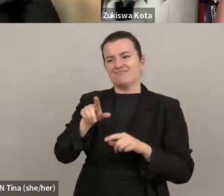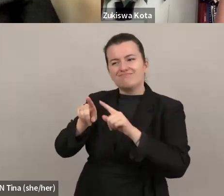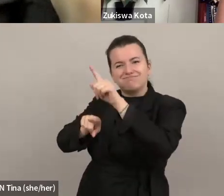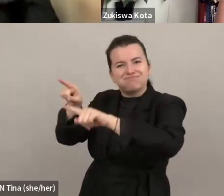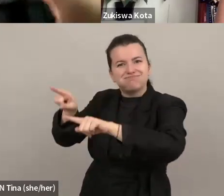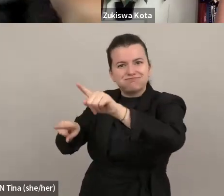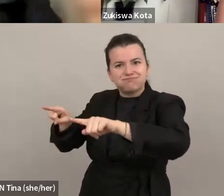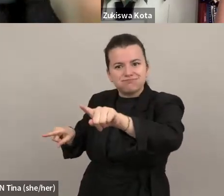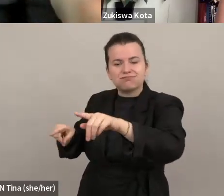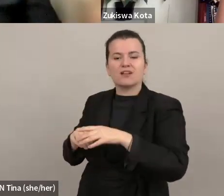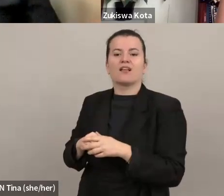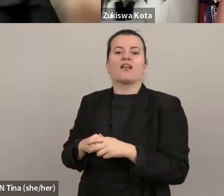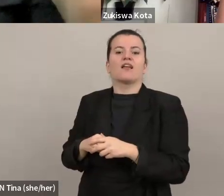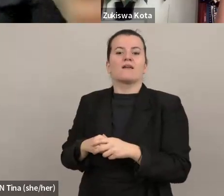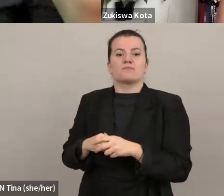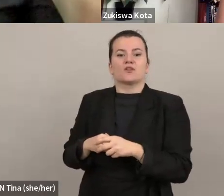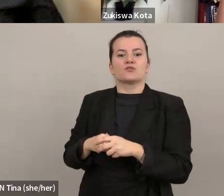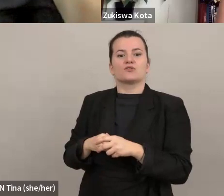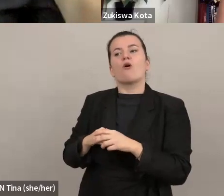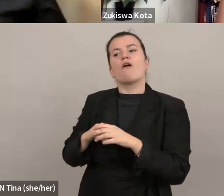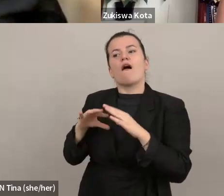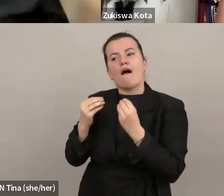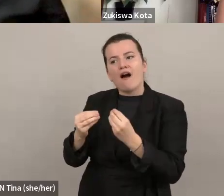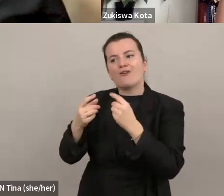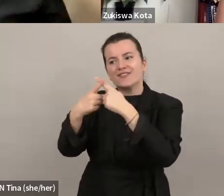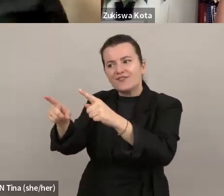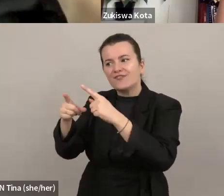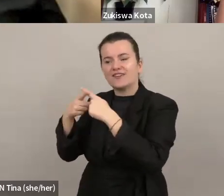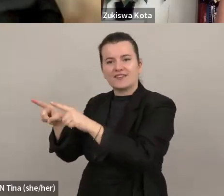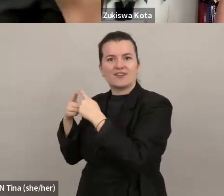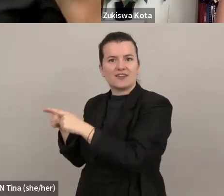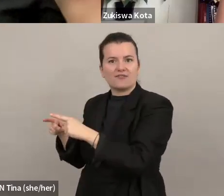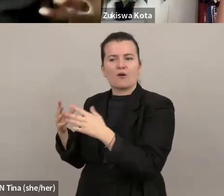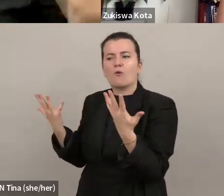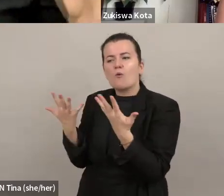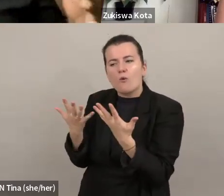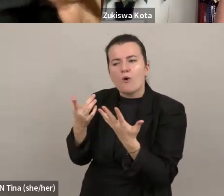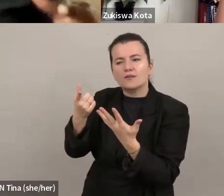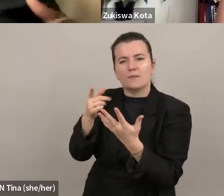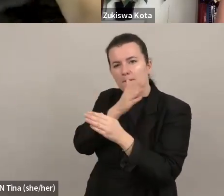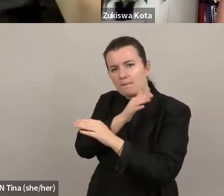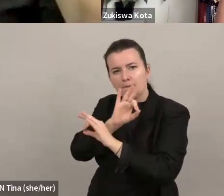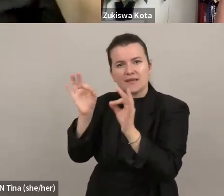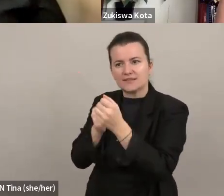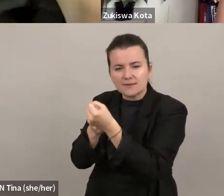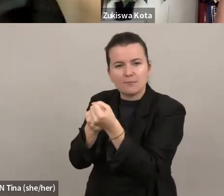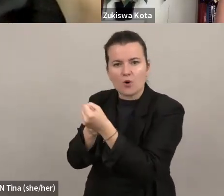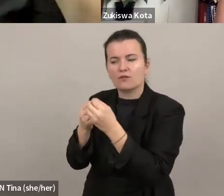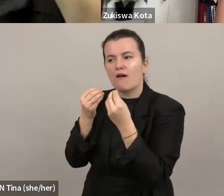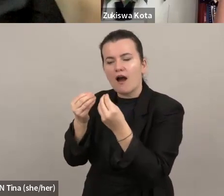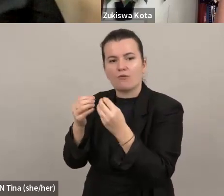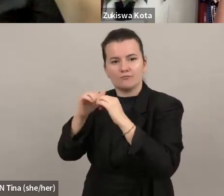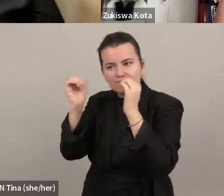from that point, look at the urban area and examine it from that point, so that we do not end up leaving a particular